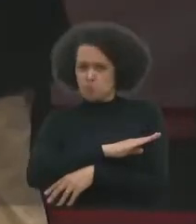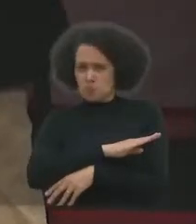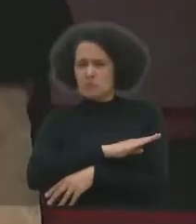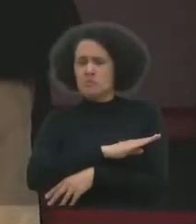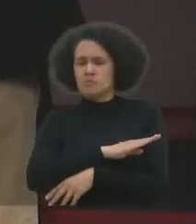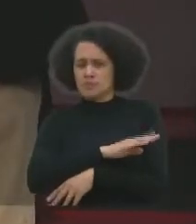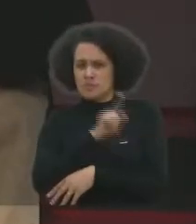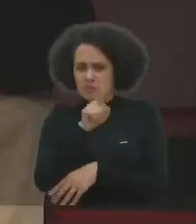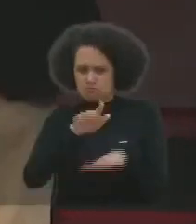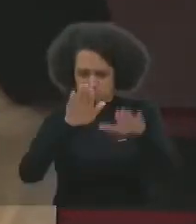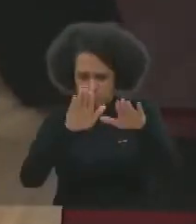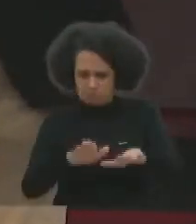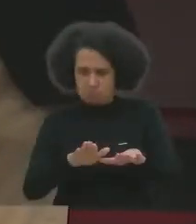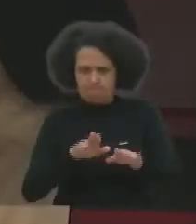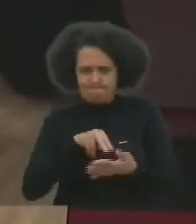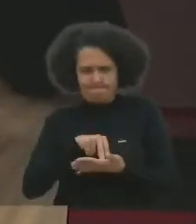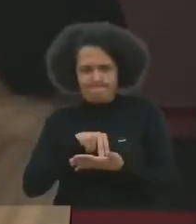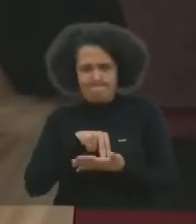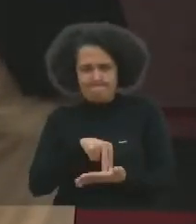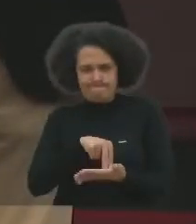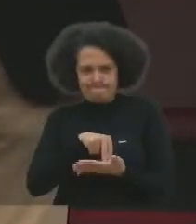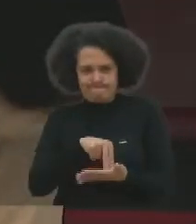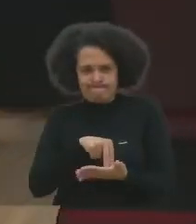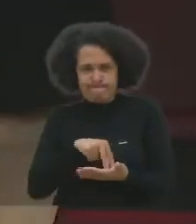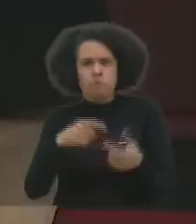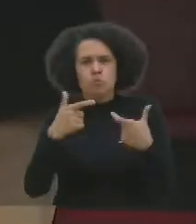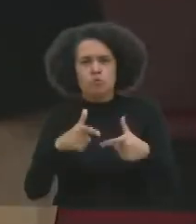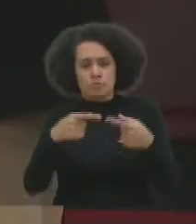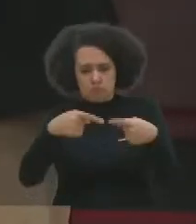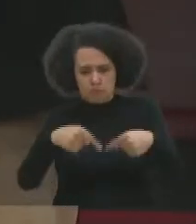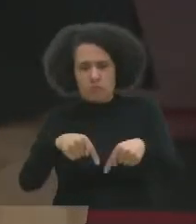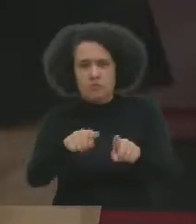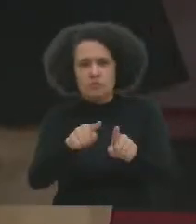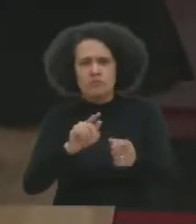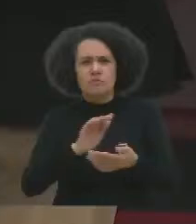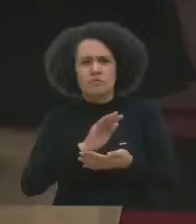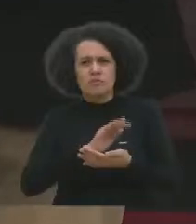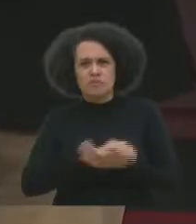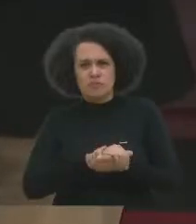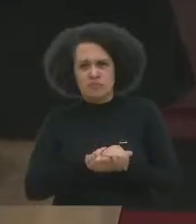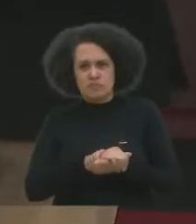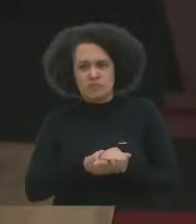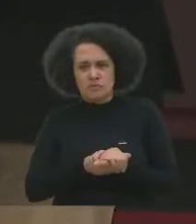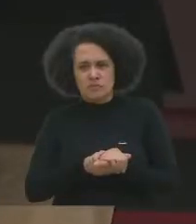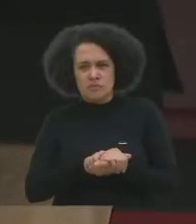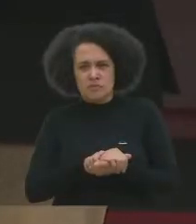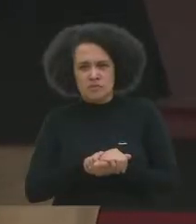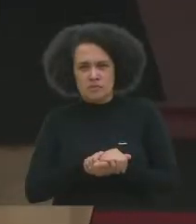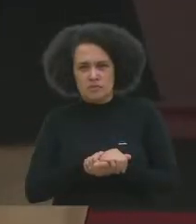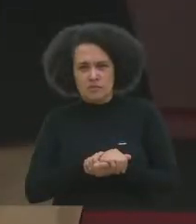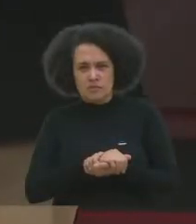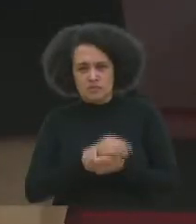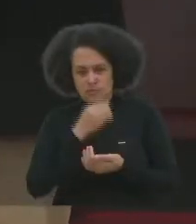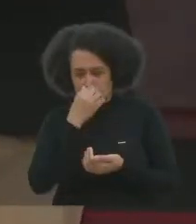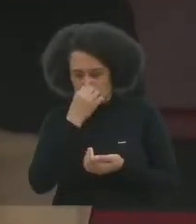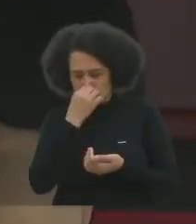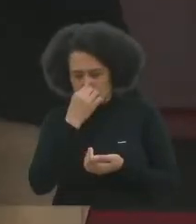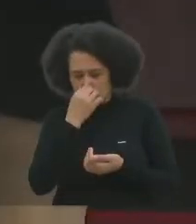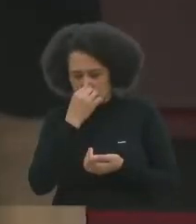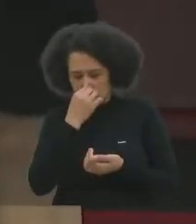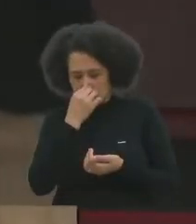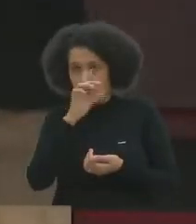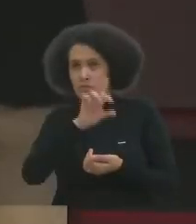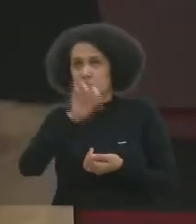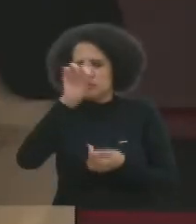E ficarem firmes no onde vocês estão. God has never told his people to back up or retreat. Deus